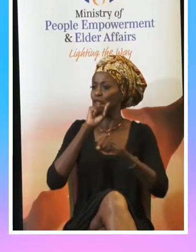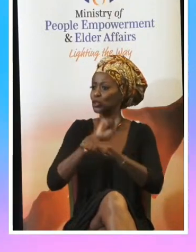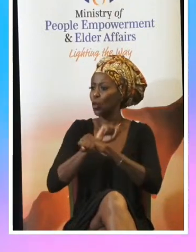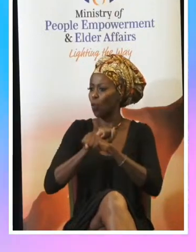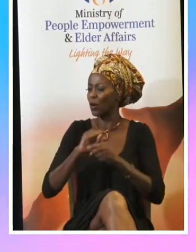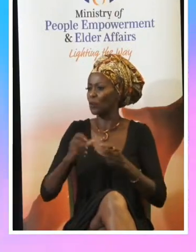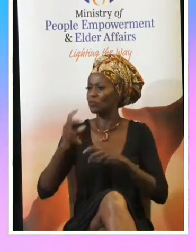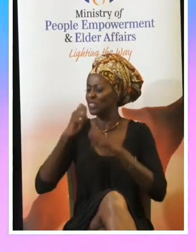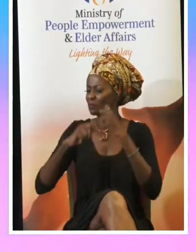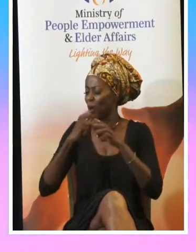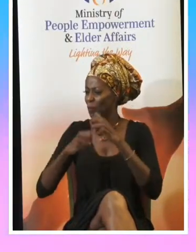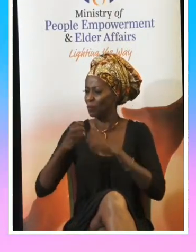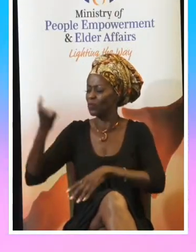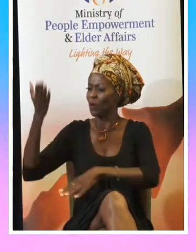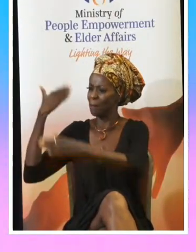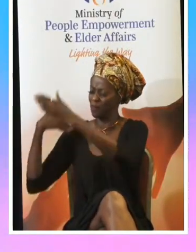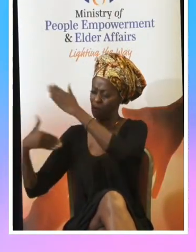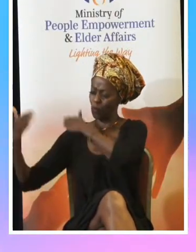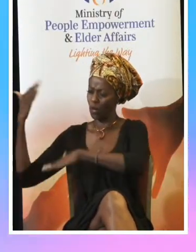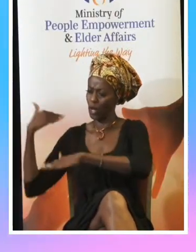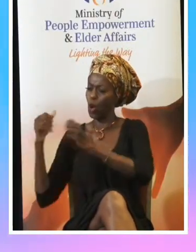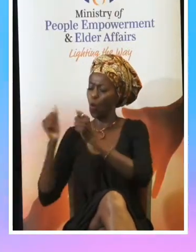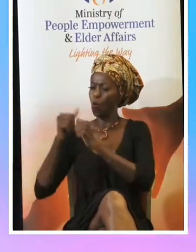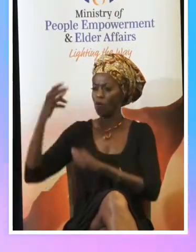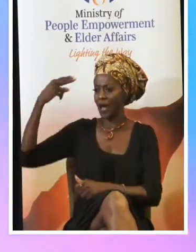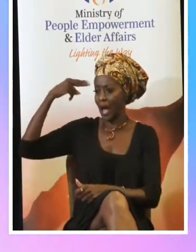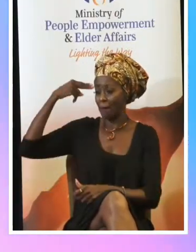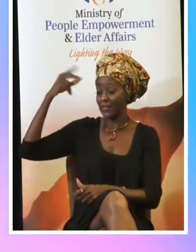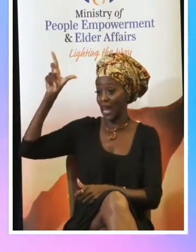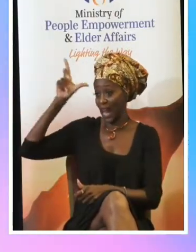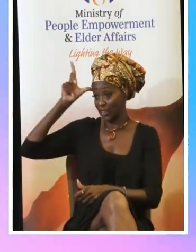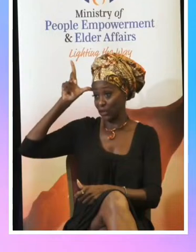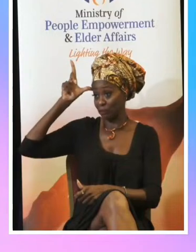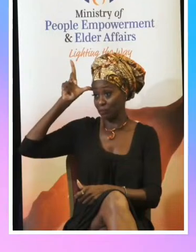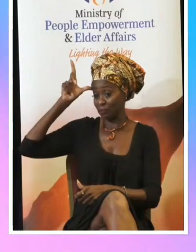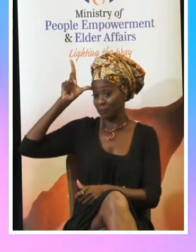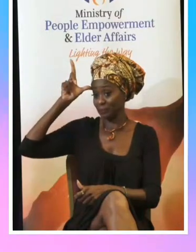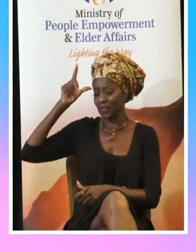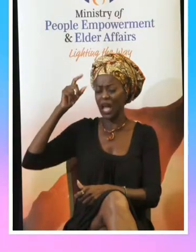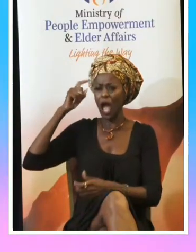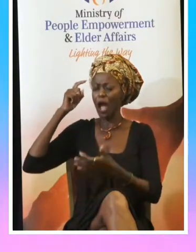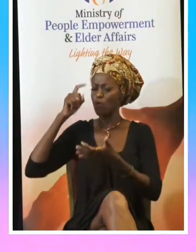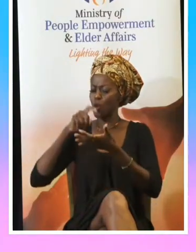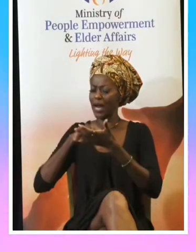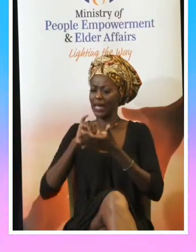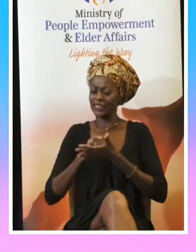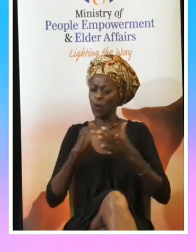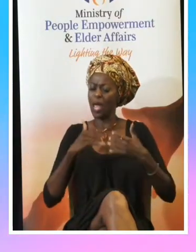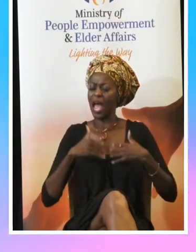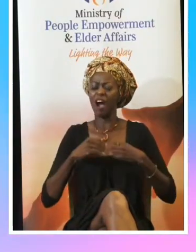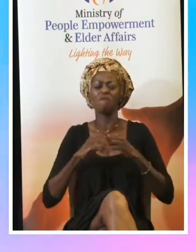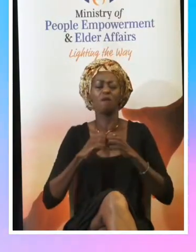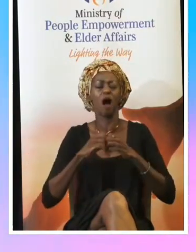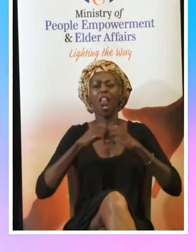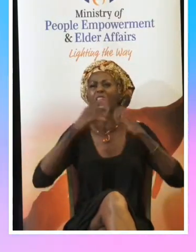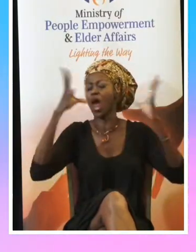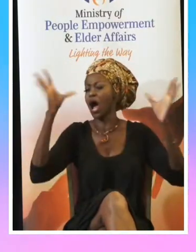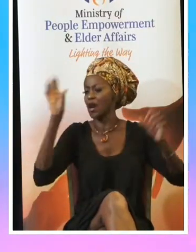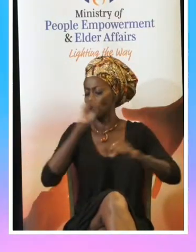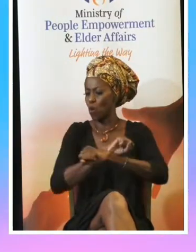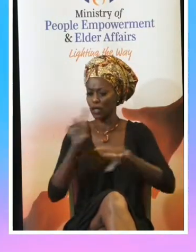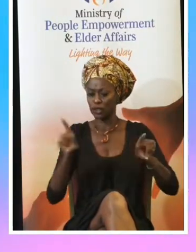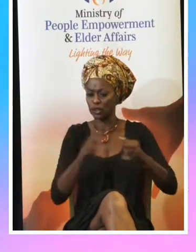with Hamilton Lashley, but also before that, just doing community work, and recognizing that we have a lot of work to do in this country.